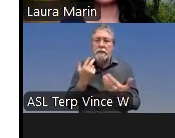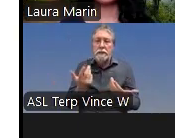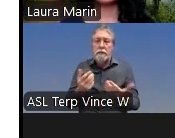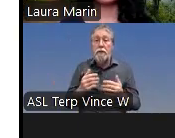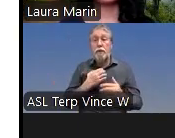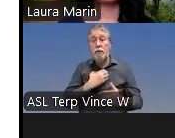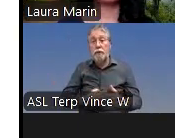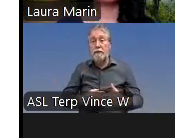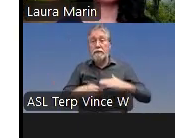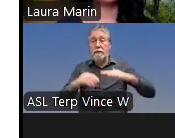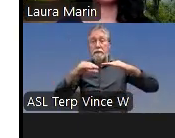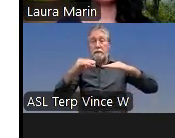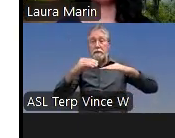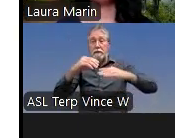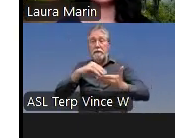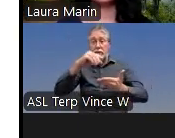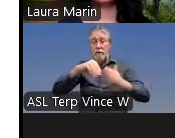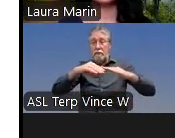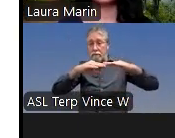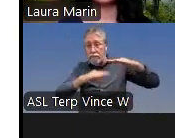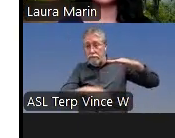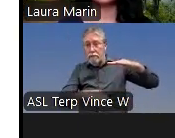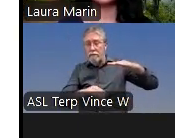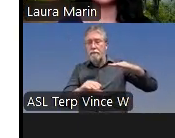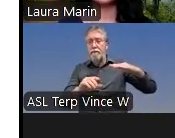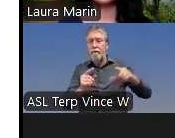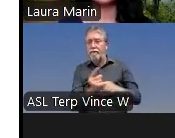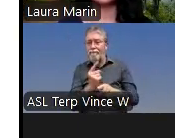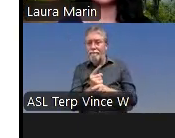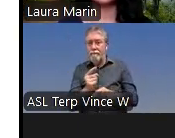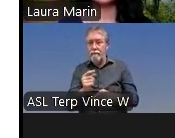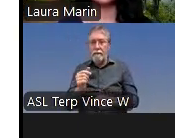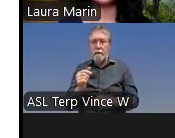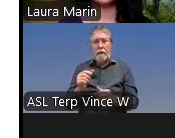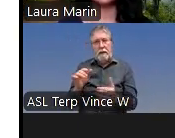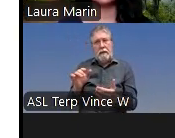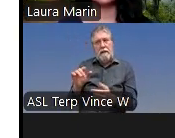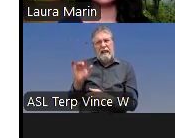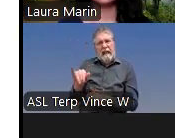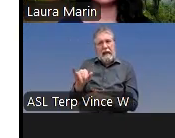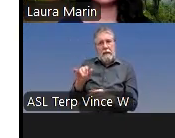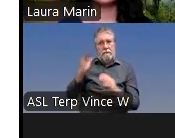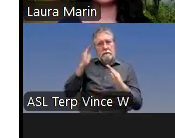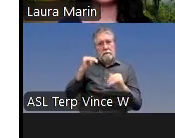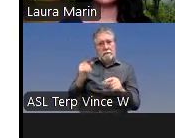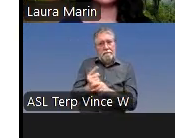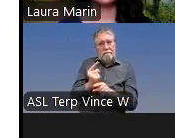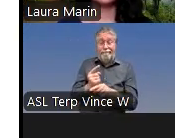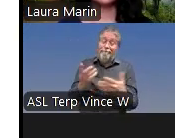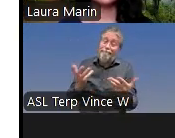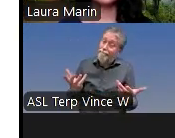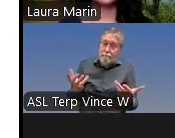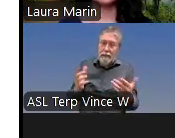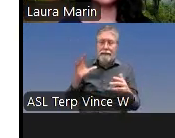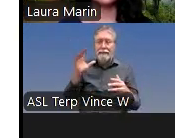ground climatologies or references of normal that would be my goal if